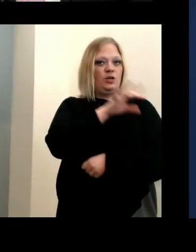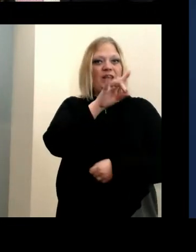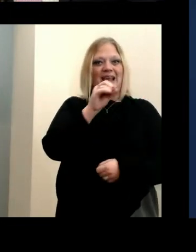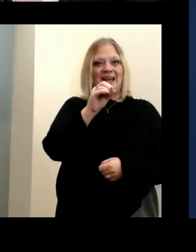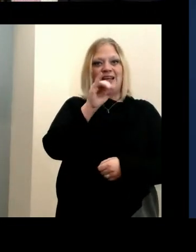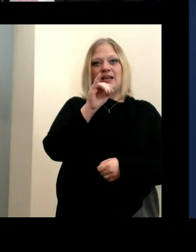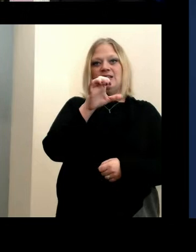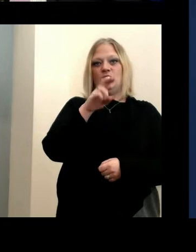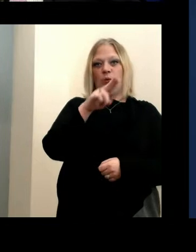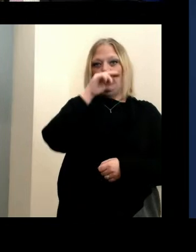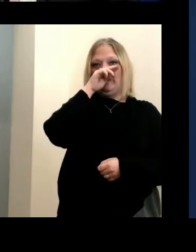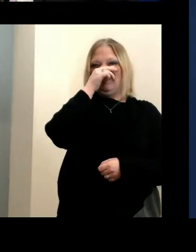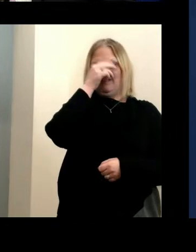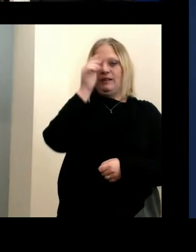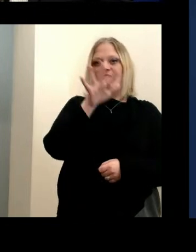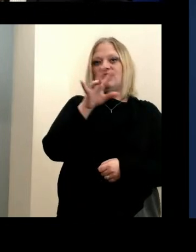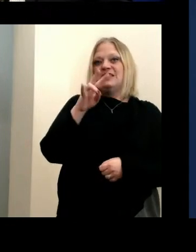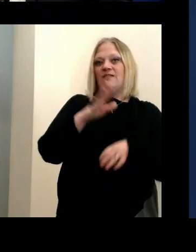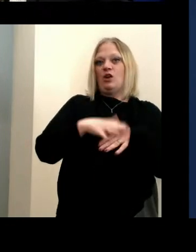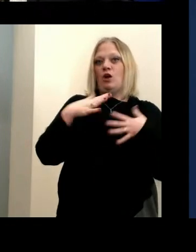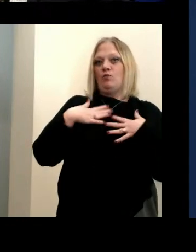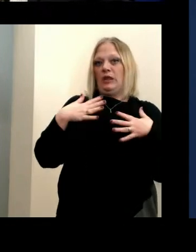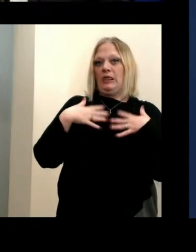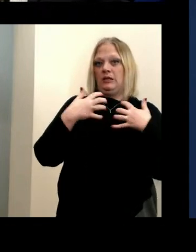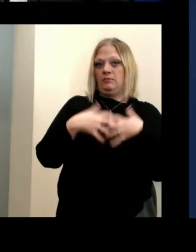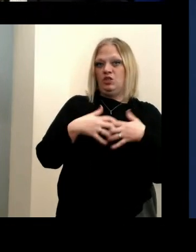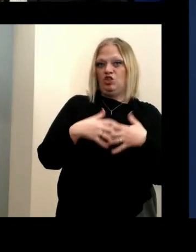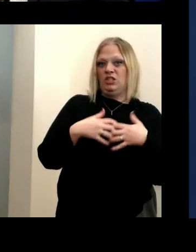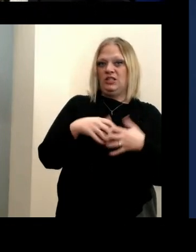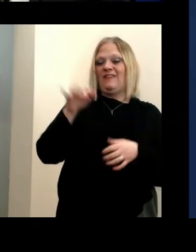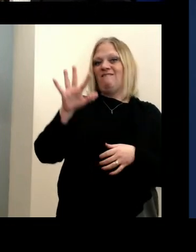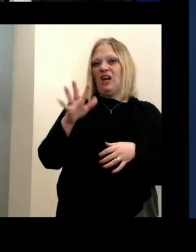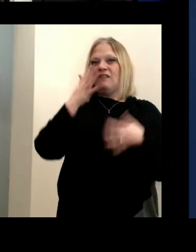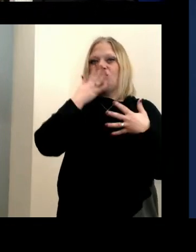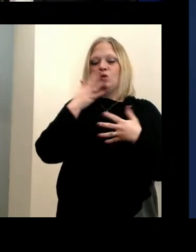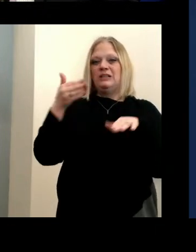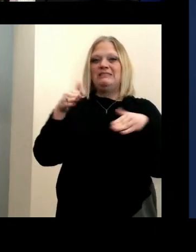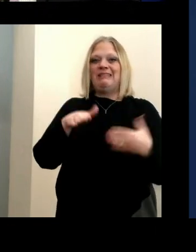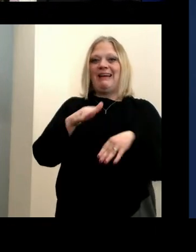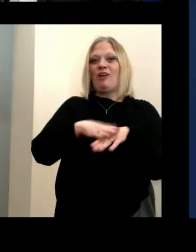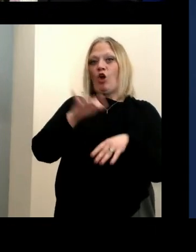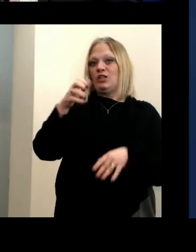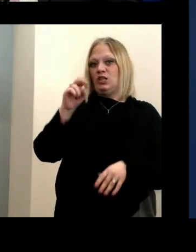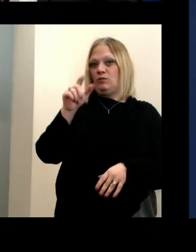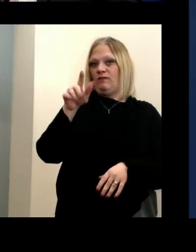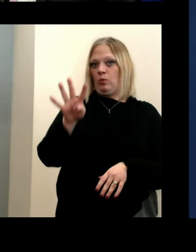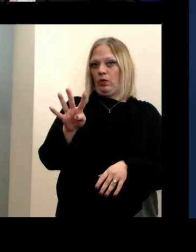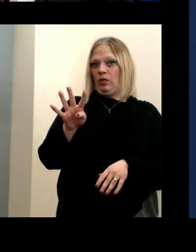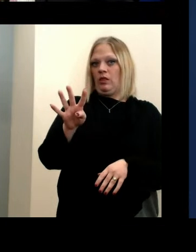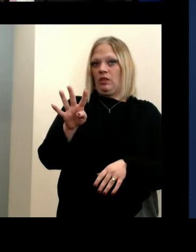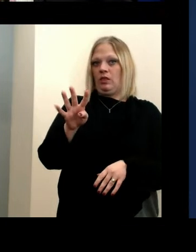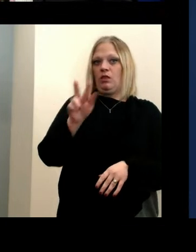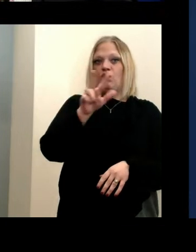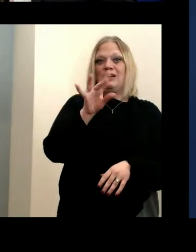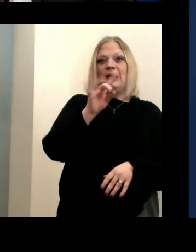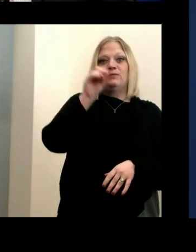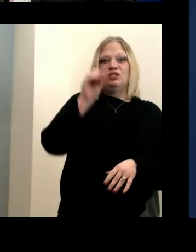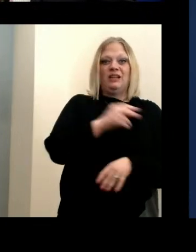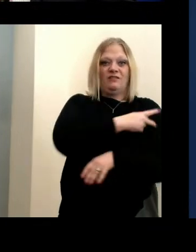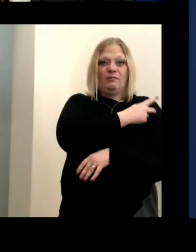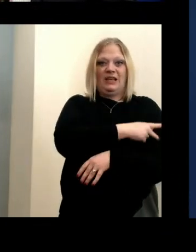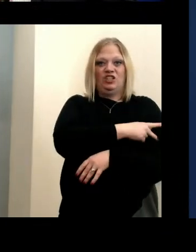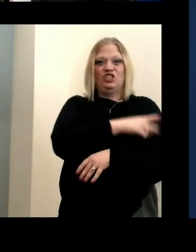ICU, 57 on an airway assist. 5 unfortunately had died on January 24th, and 38% of the patients